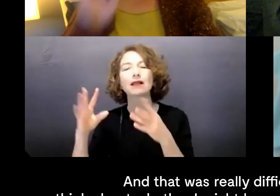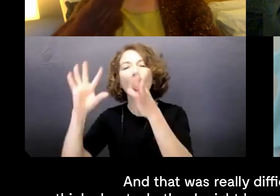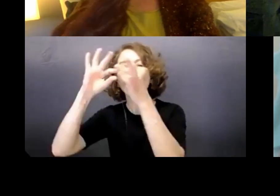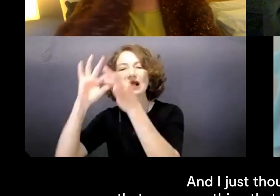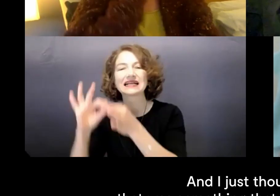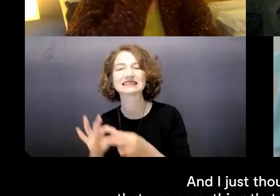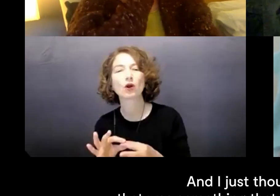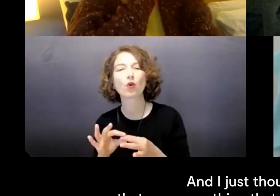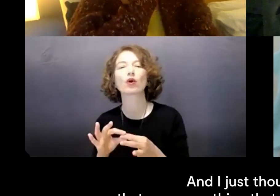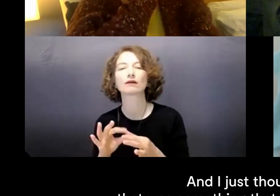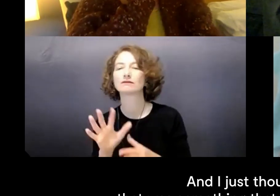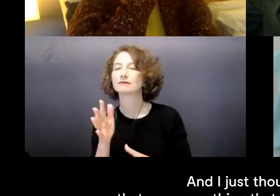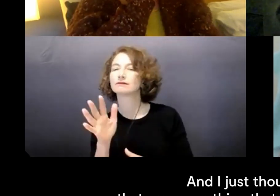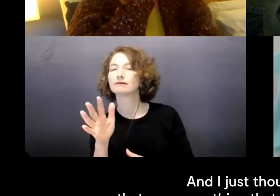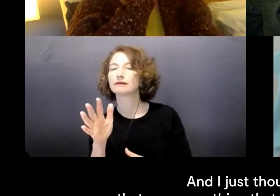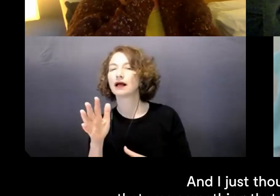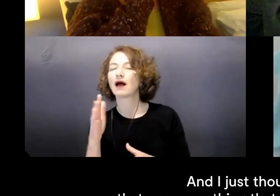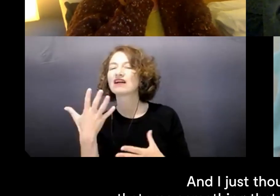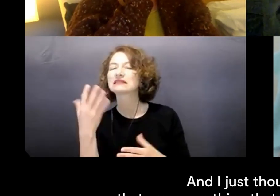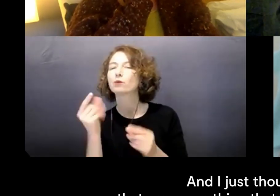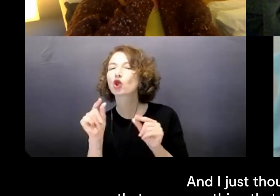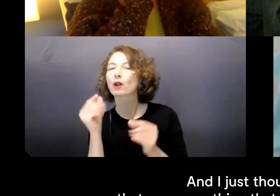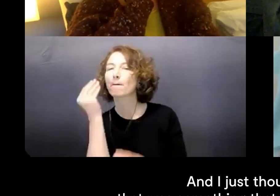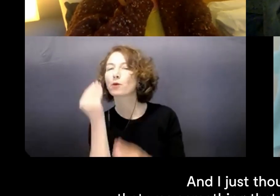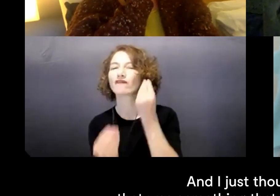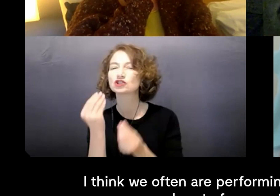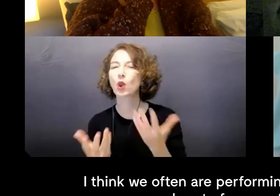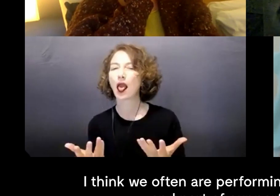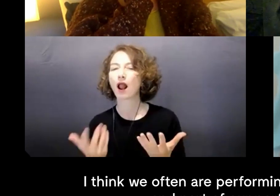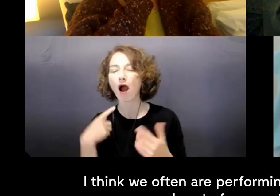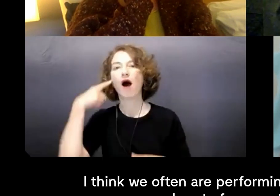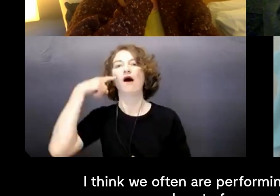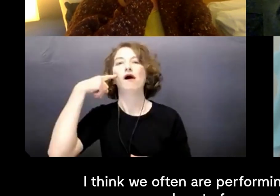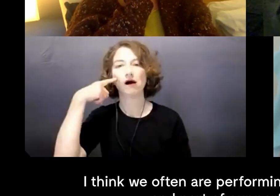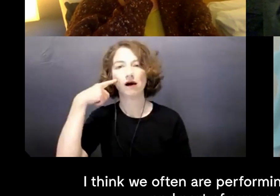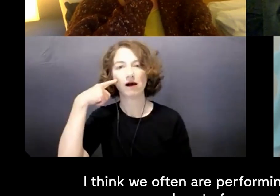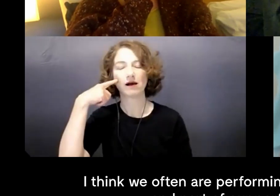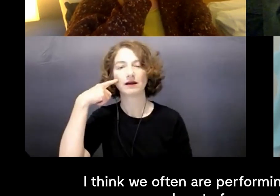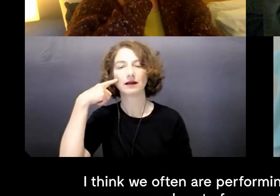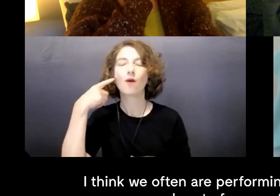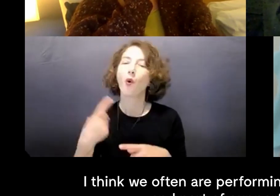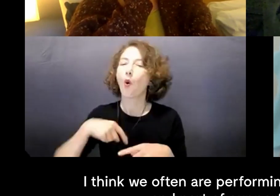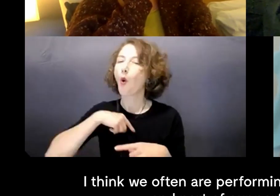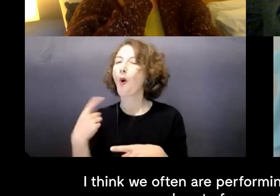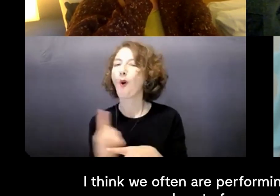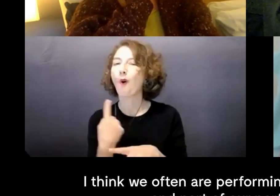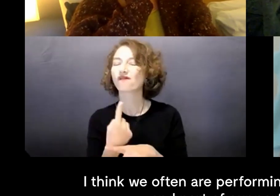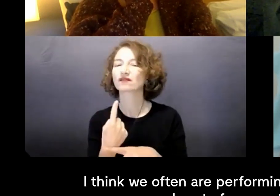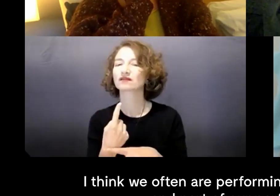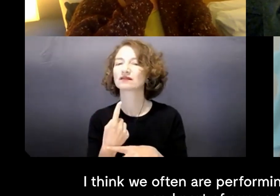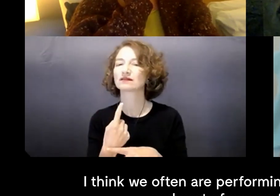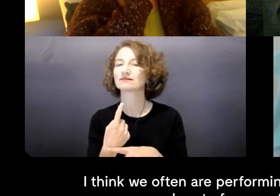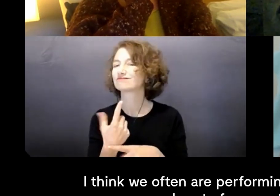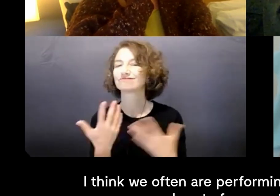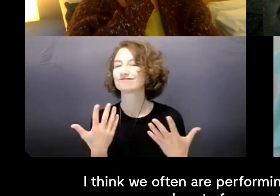considered professional? And I just thought that was something that came to mind, because I think we often are performing